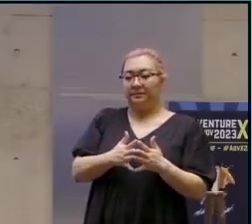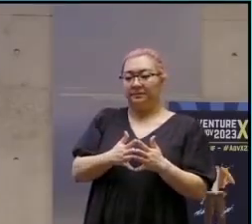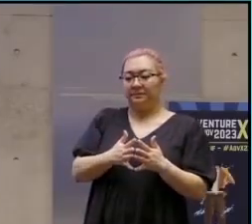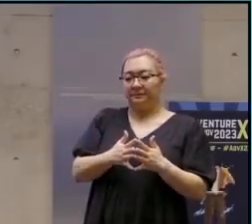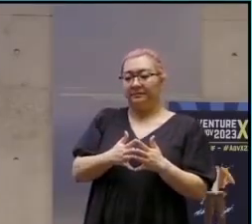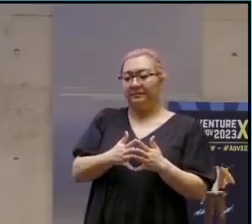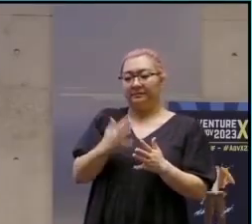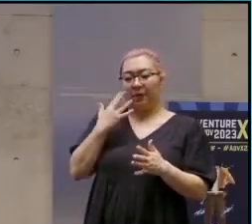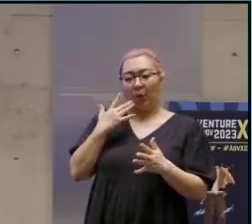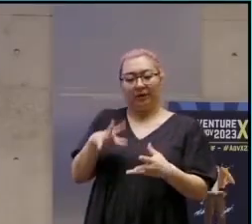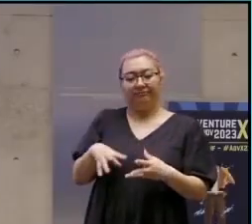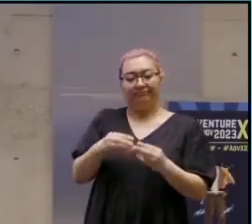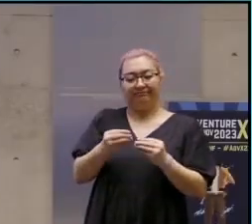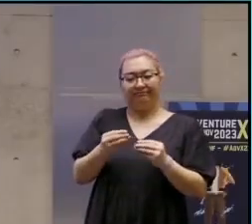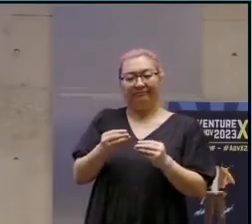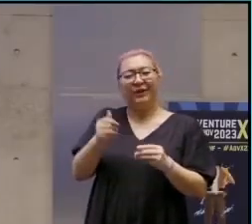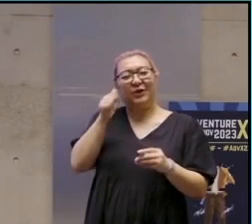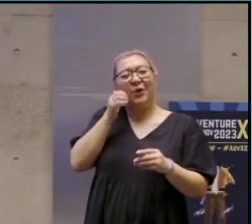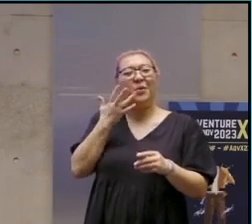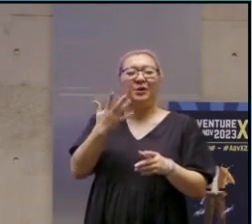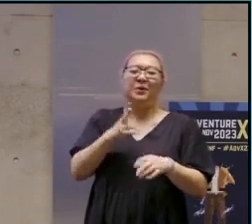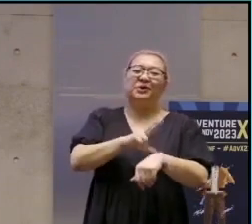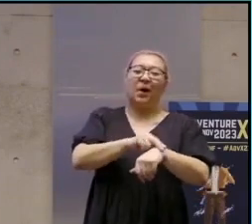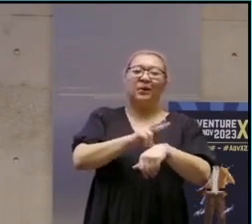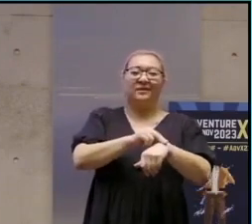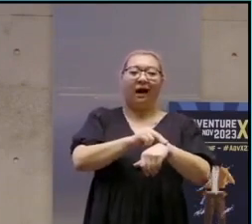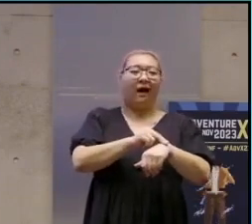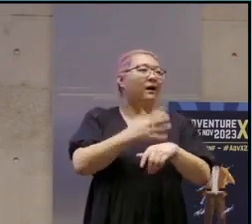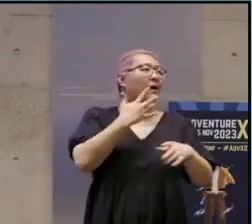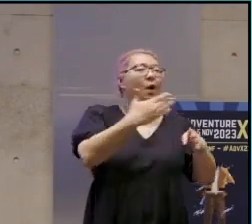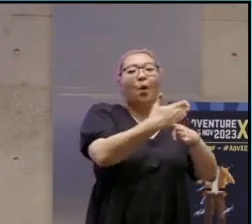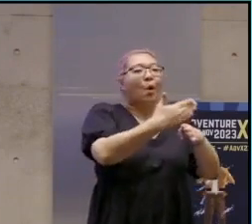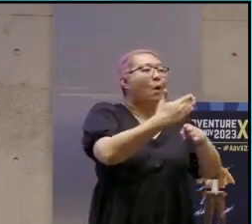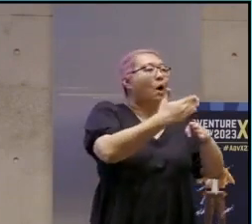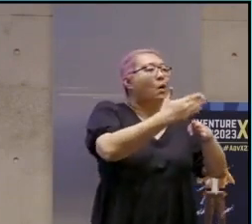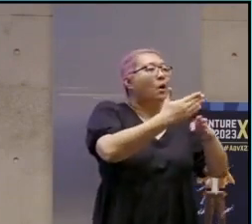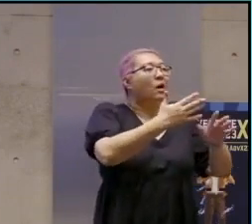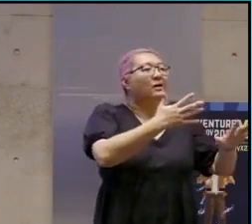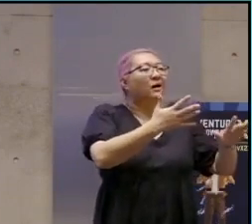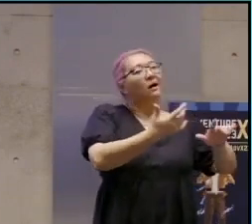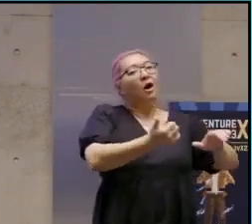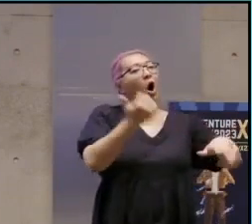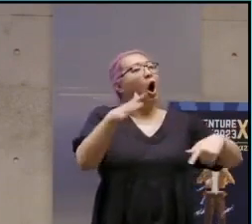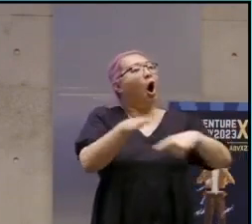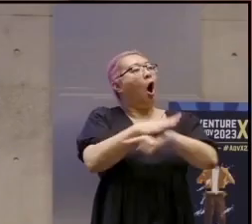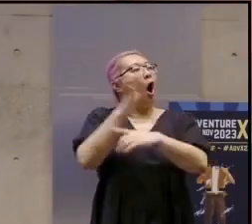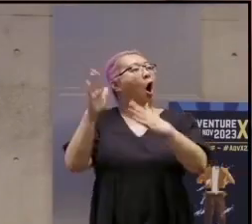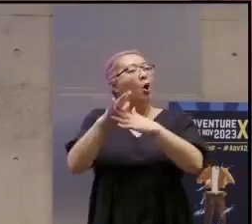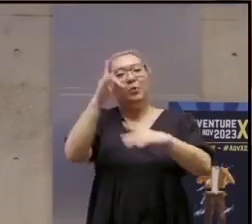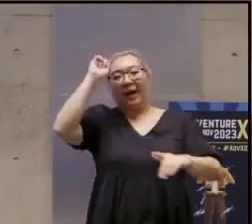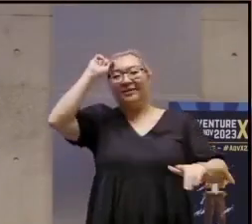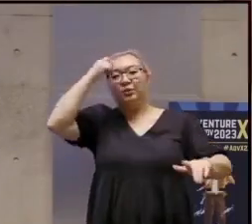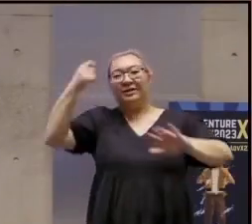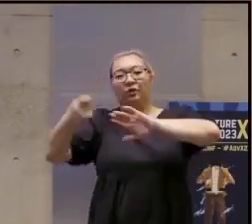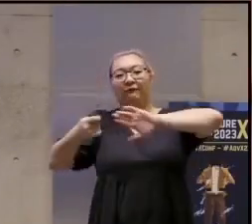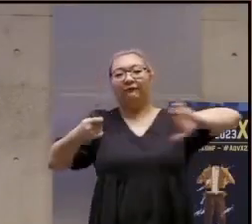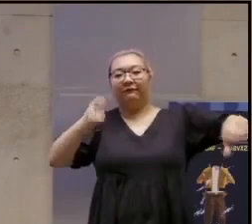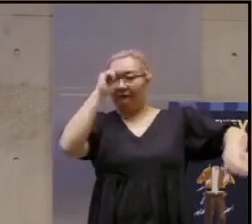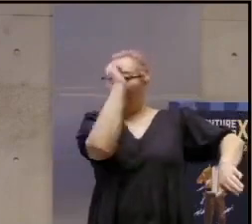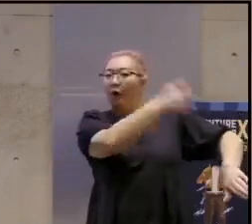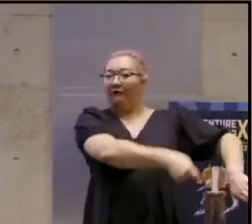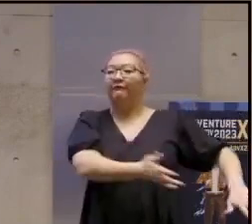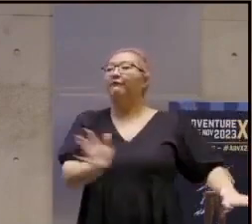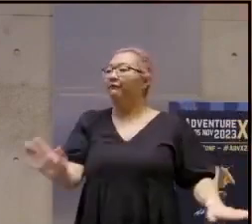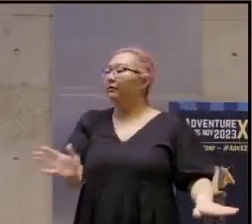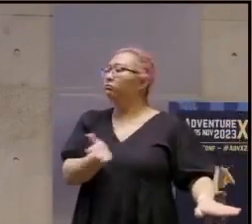dissociation, of leaving work at work. You're trained to do that. You go through things with your patients and with your colleagues, but then you kind of leave